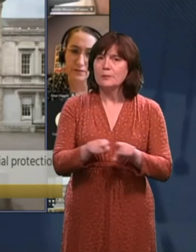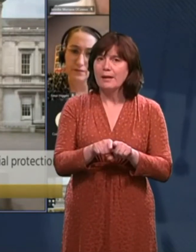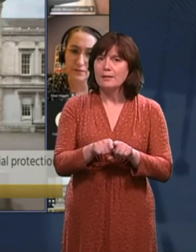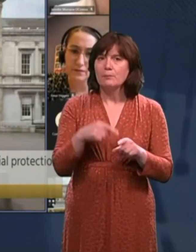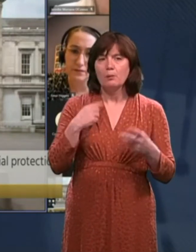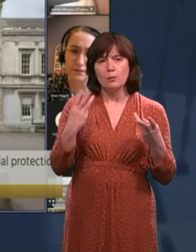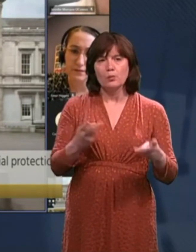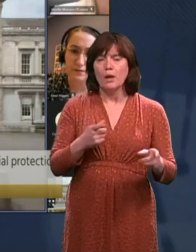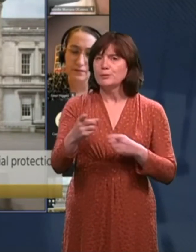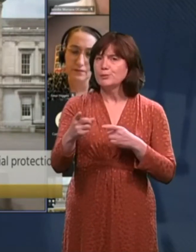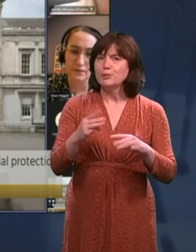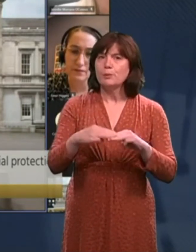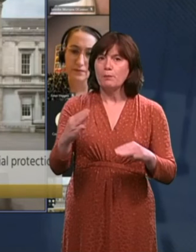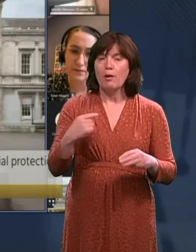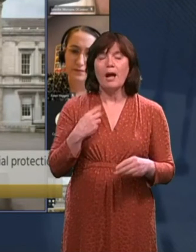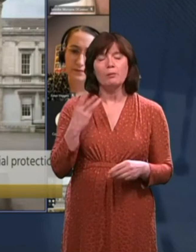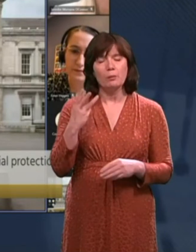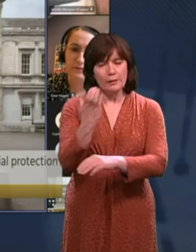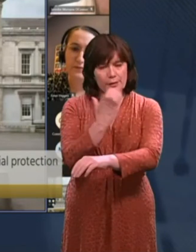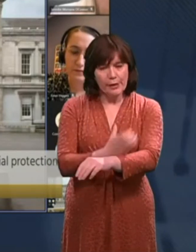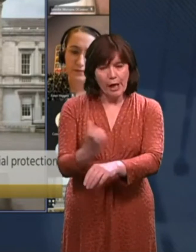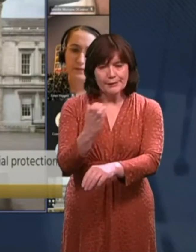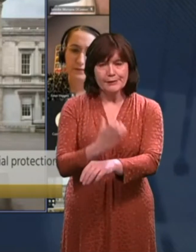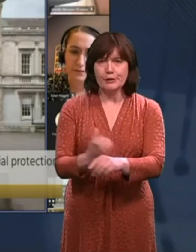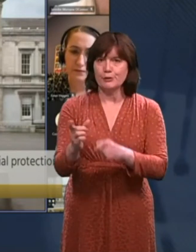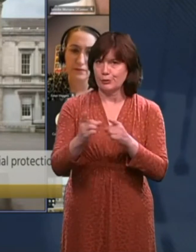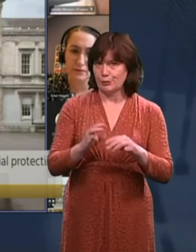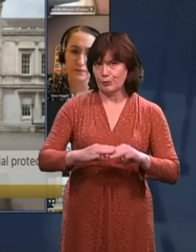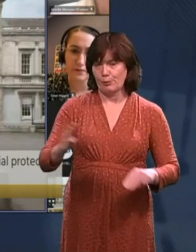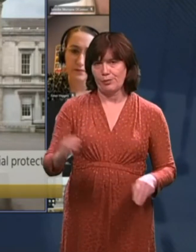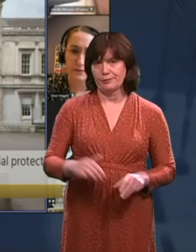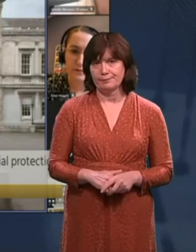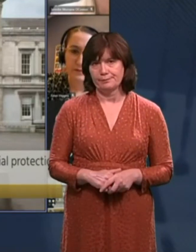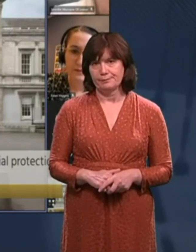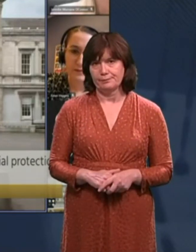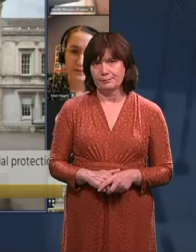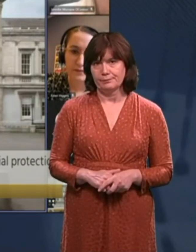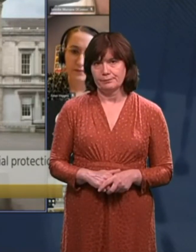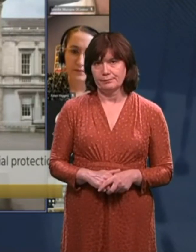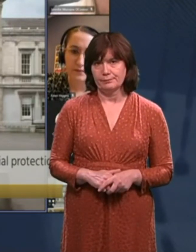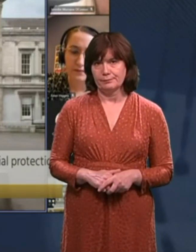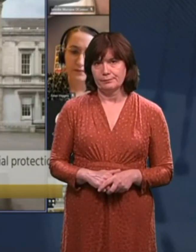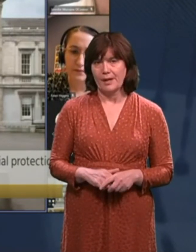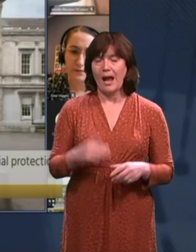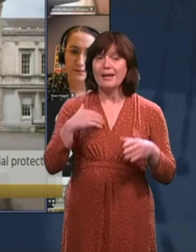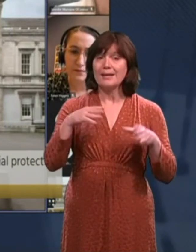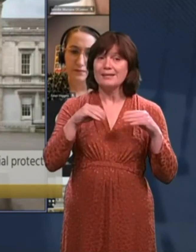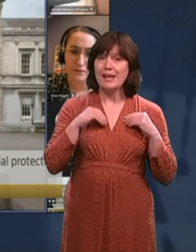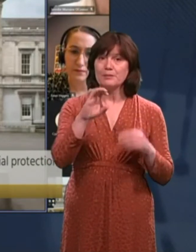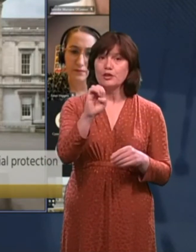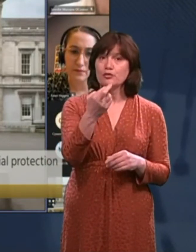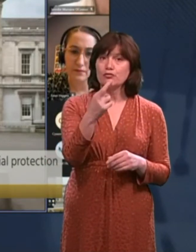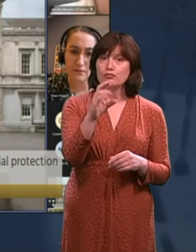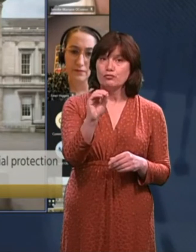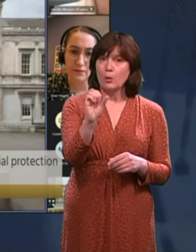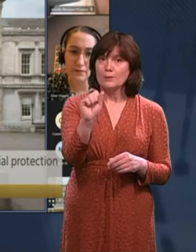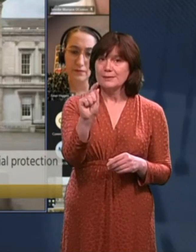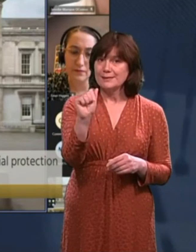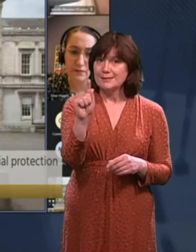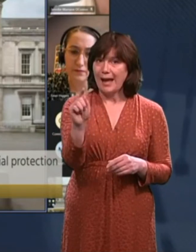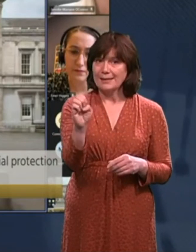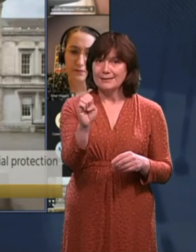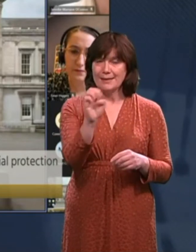to do more, and we will continue to do more. Now, I accept the Eurostat estimates, and we have